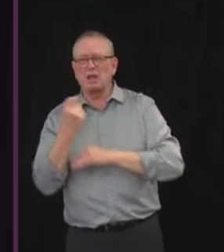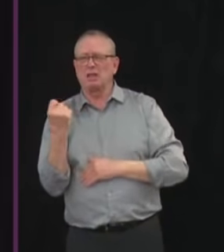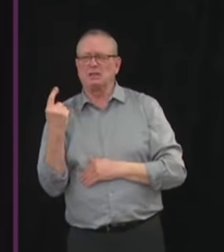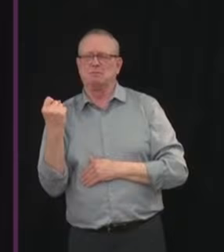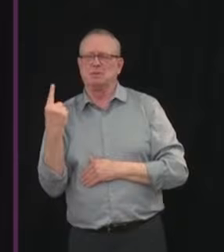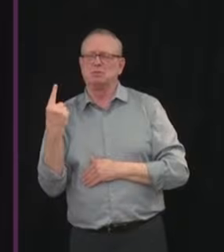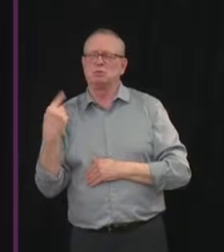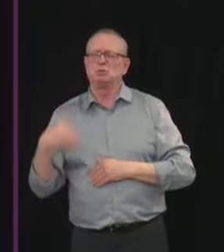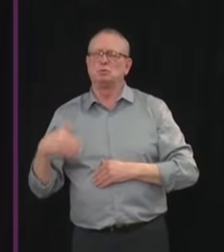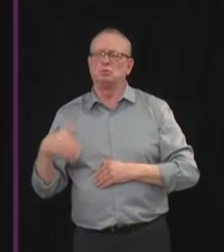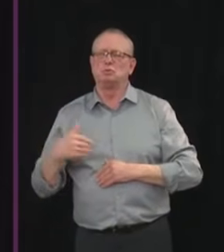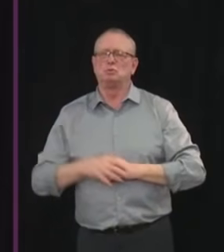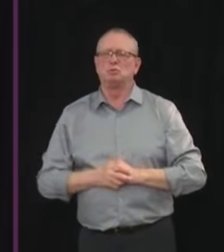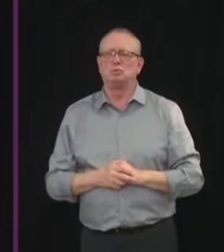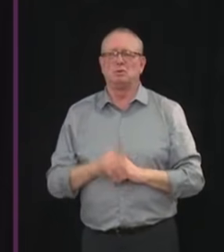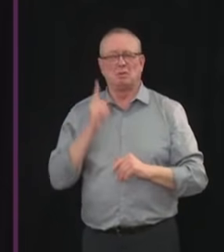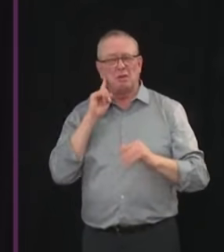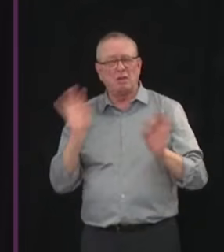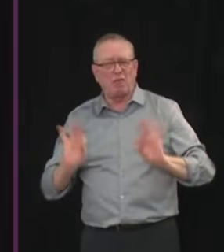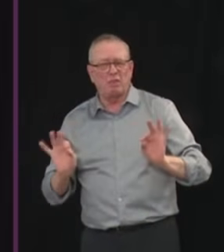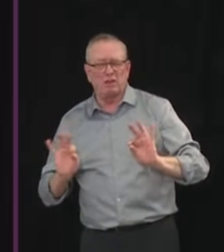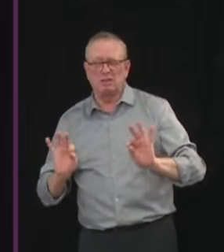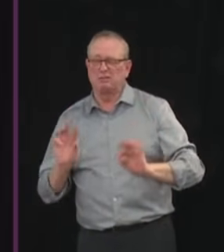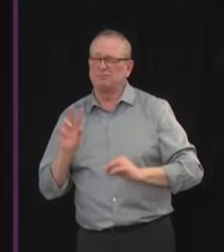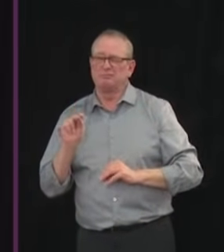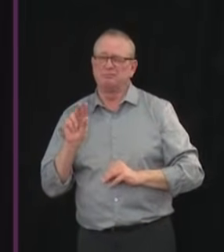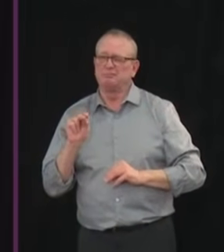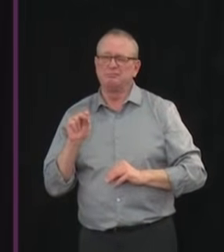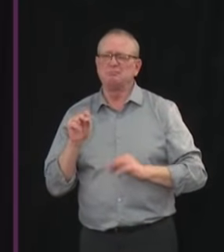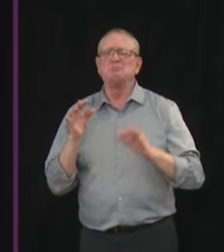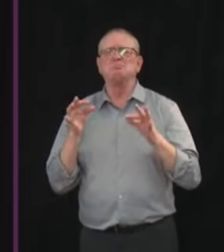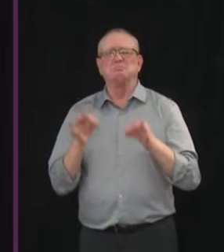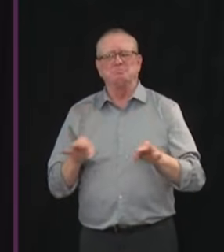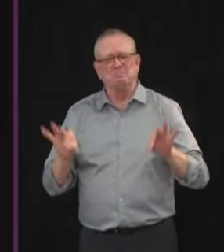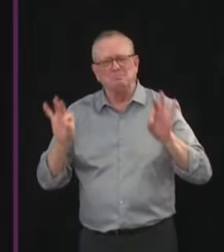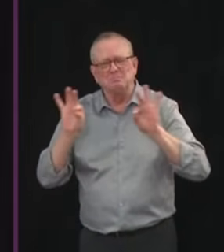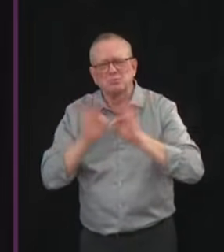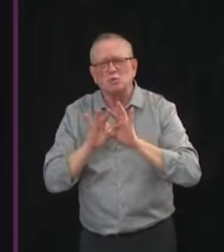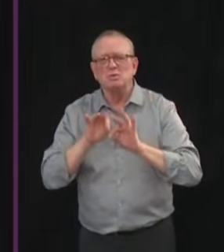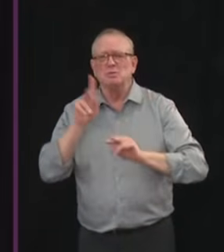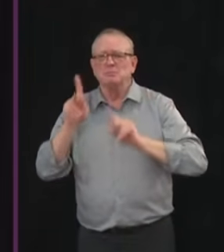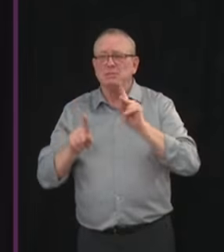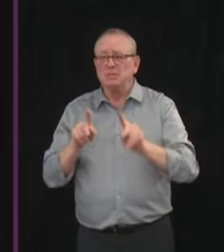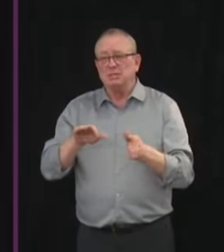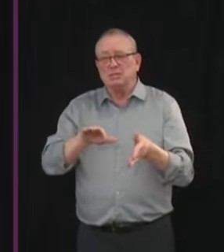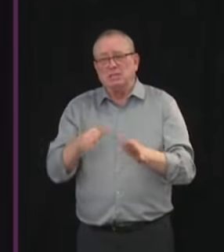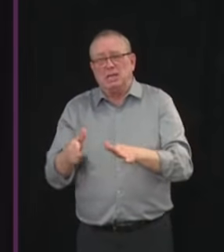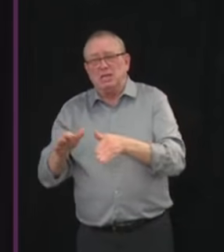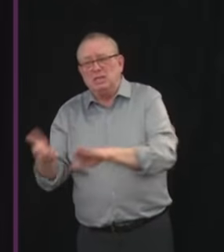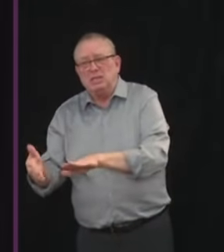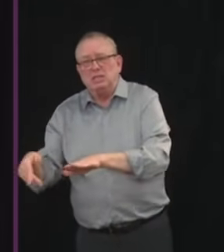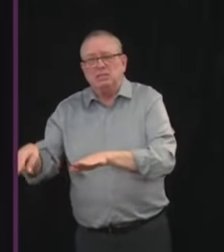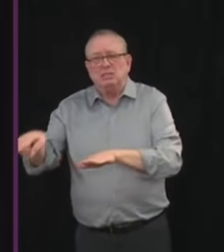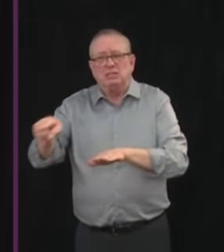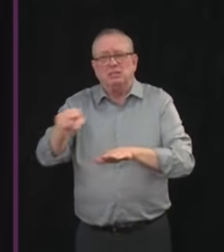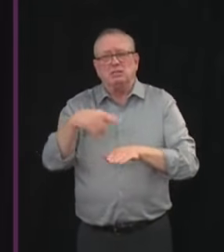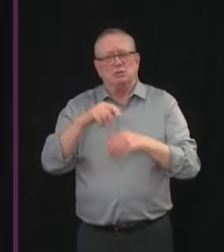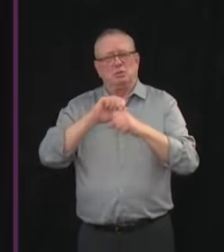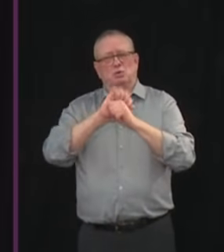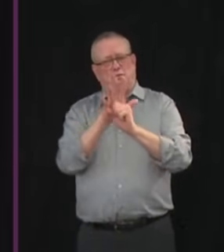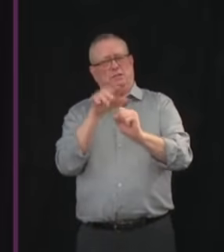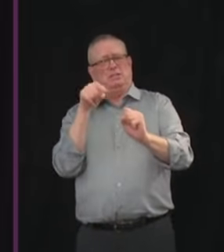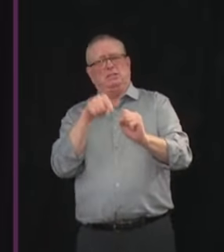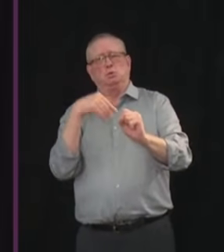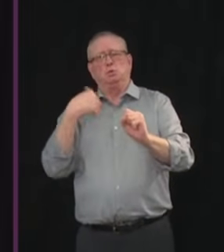to COVID-19 are a painful reminder to us all of the seriousness of the virus and the need to protect ourselves and each other from it.